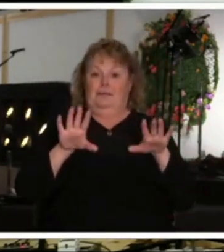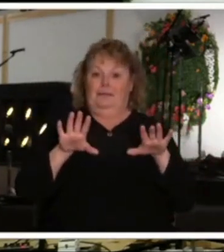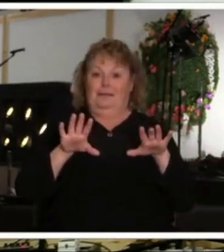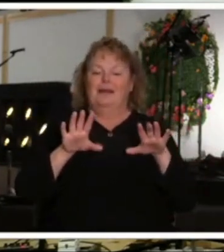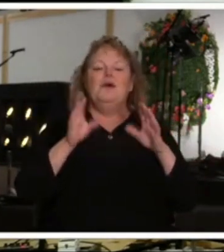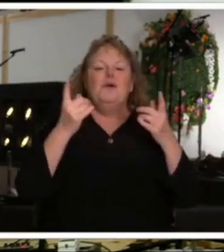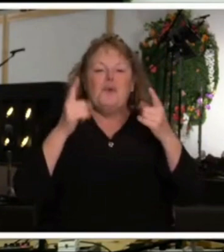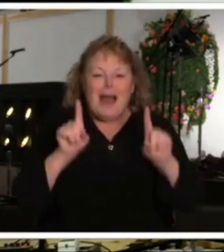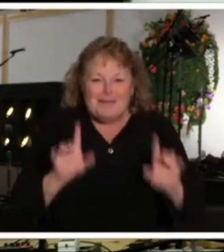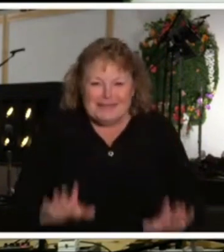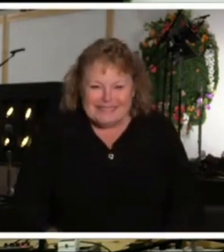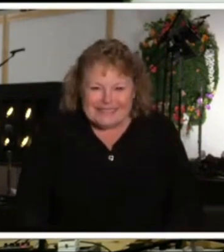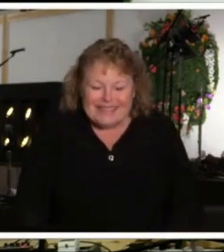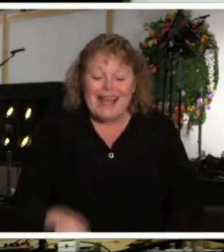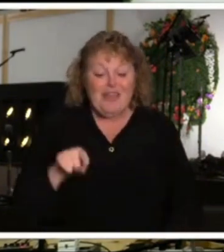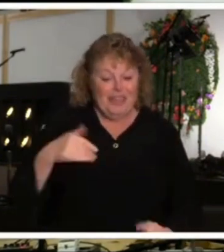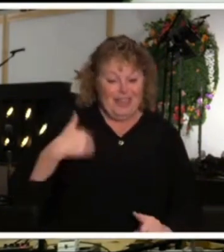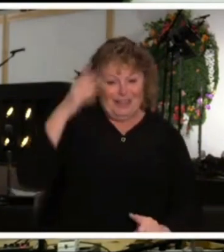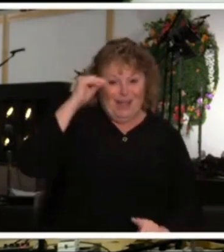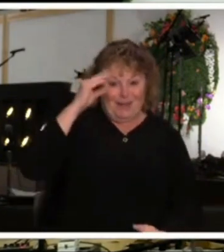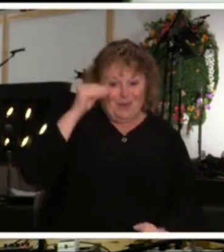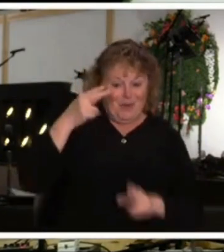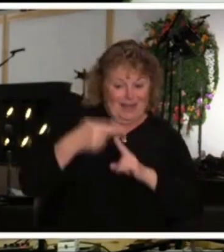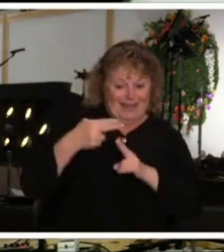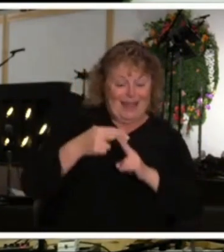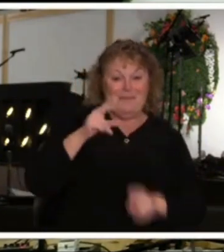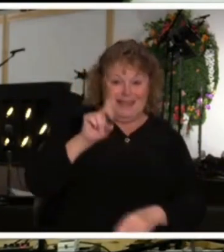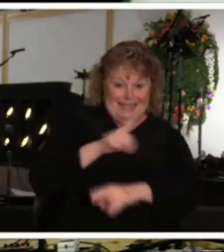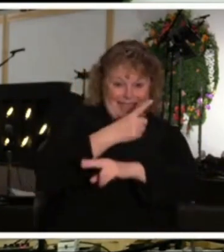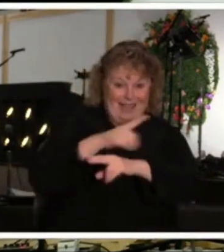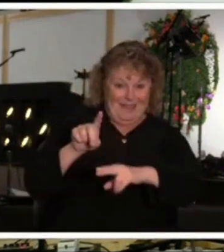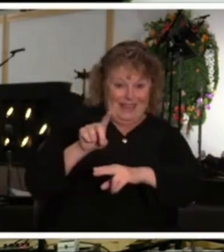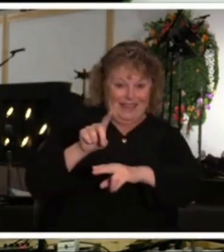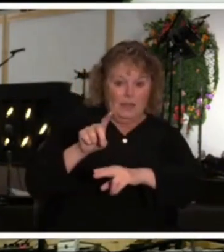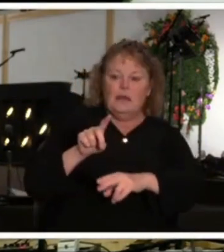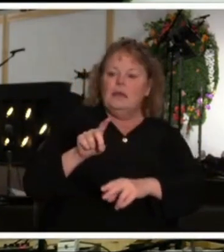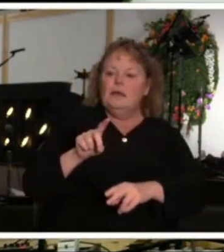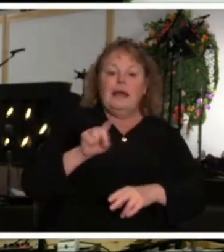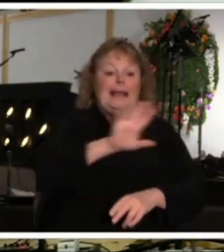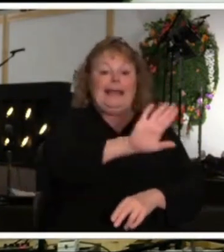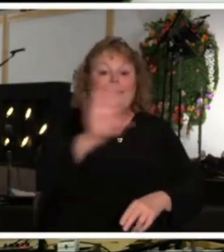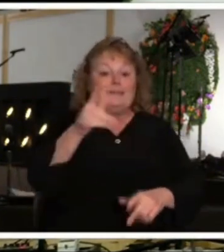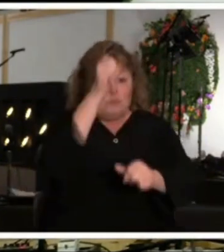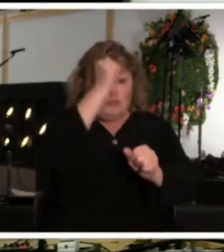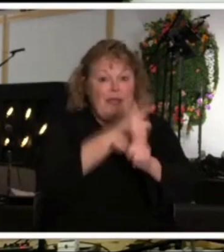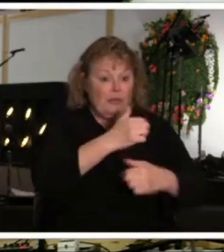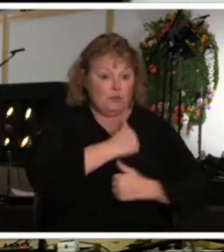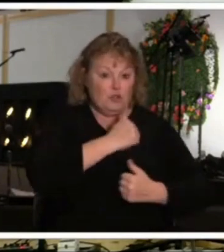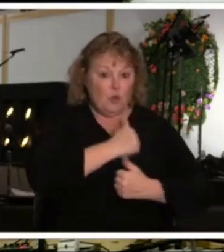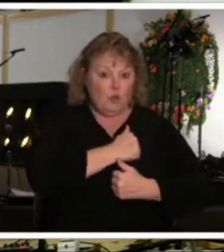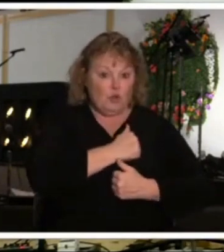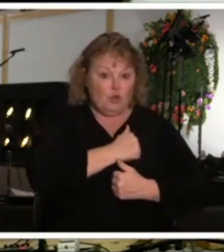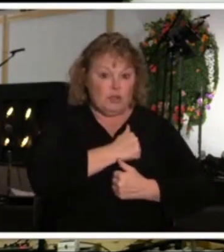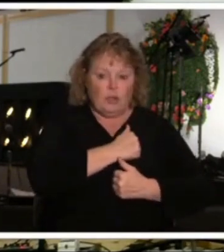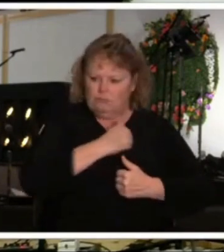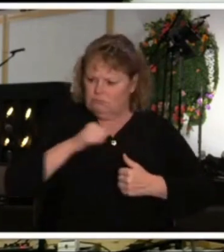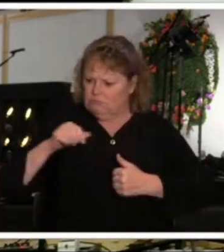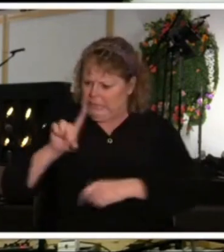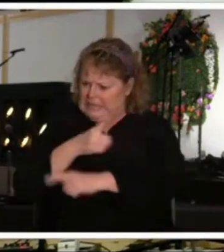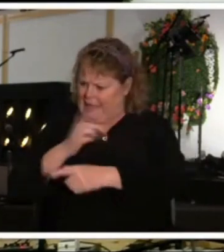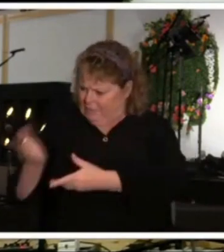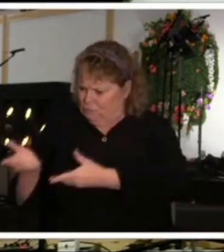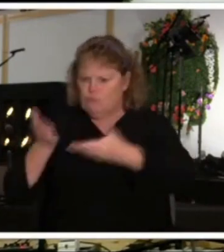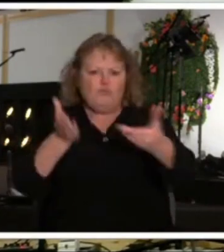What happens? This young boy named David is going up to visit to take his brother some food. You know, Dad, go see your brothers and take them